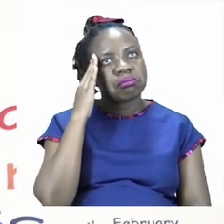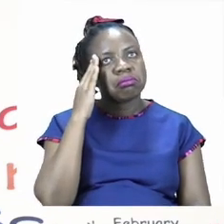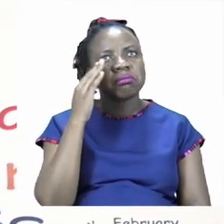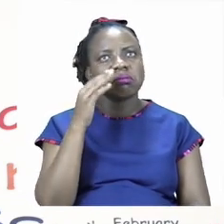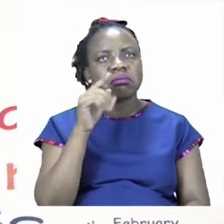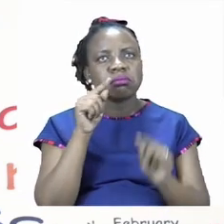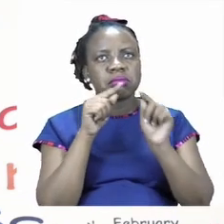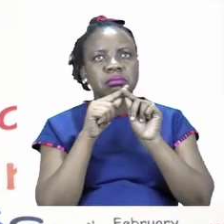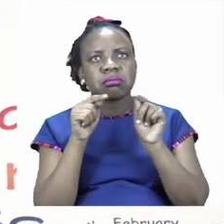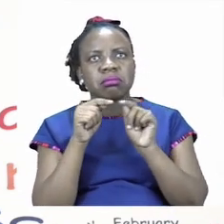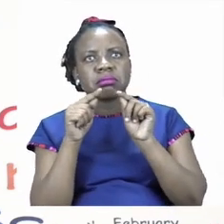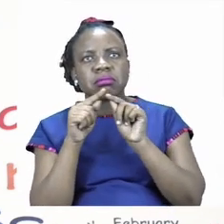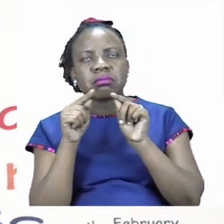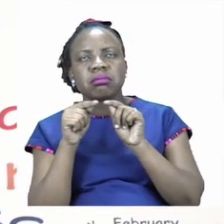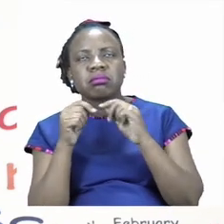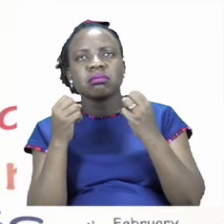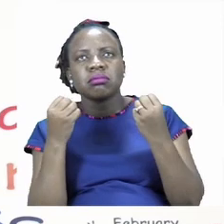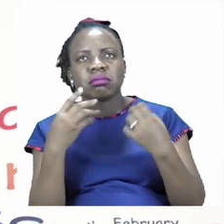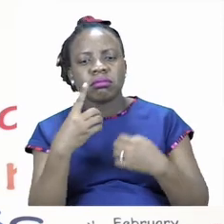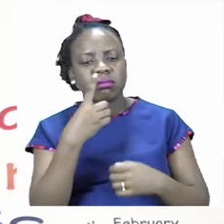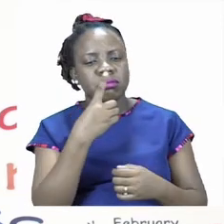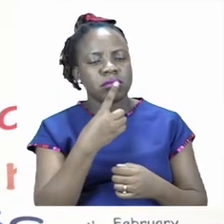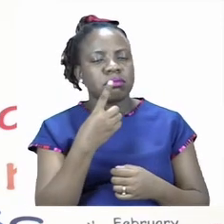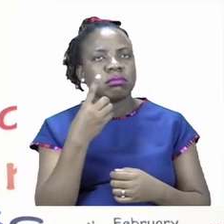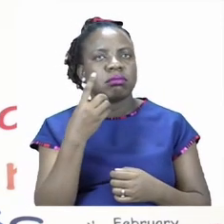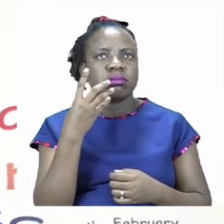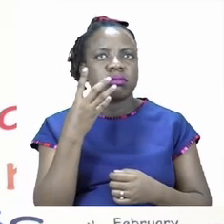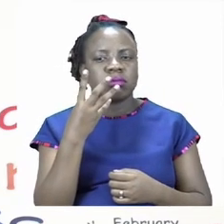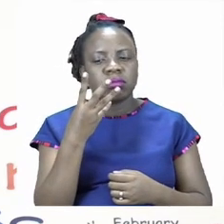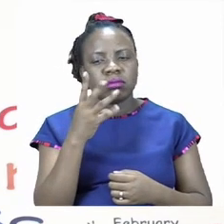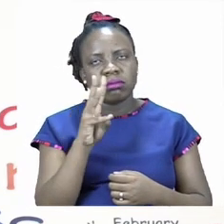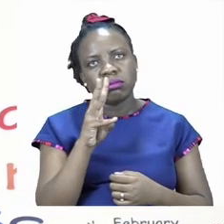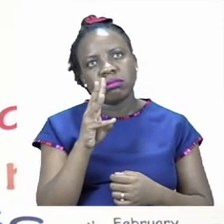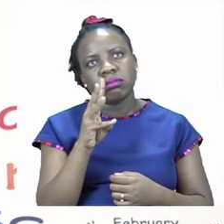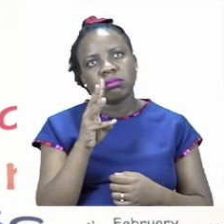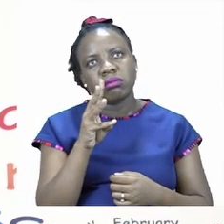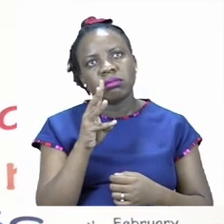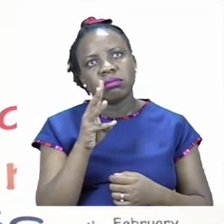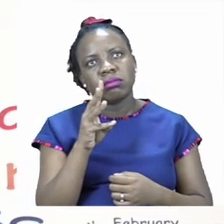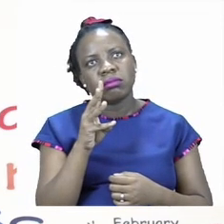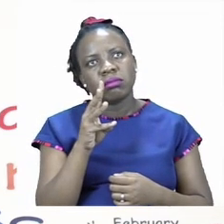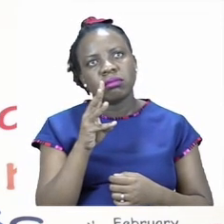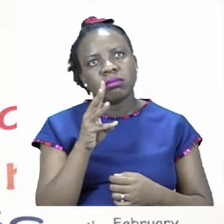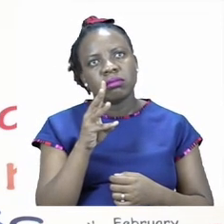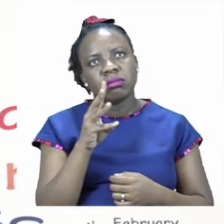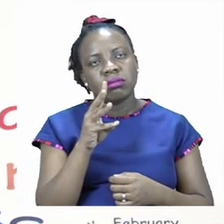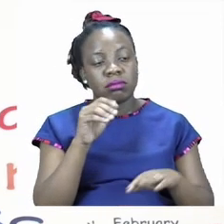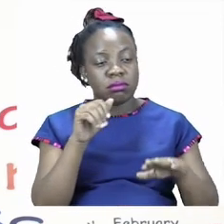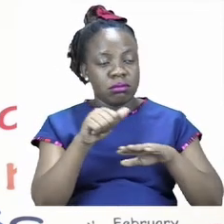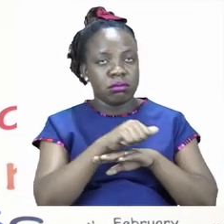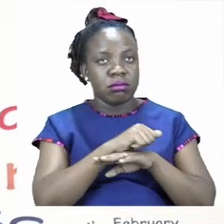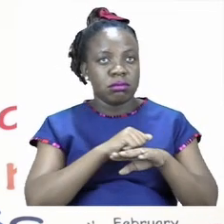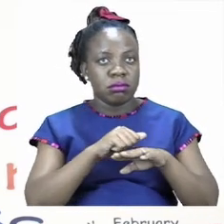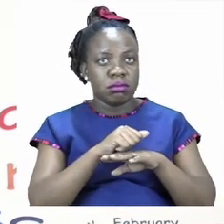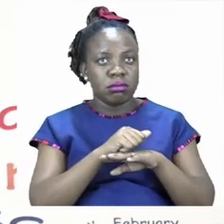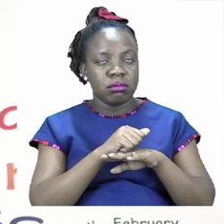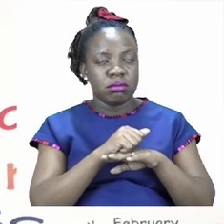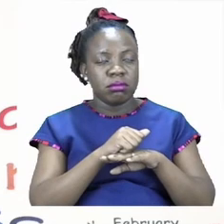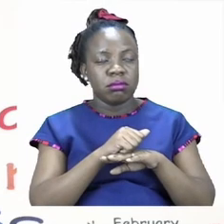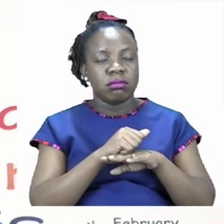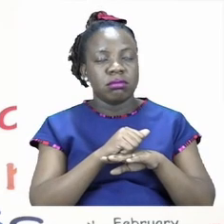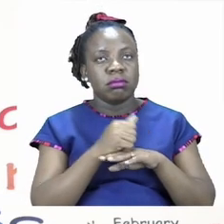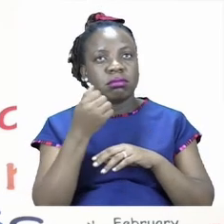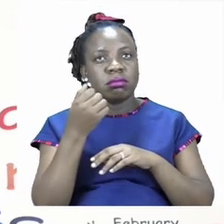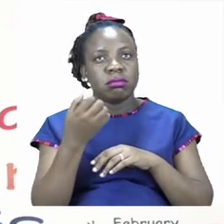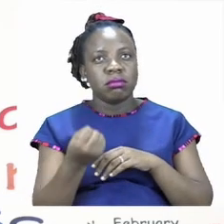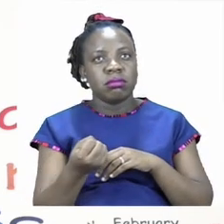have to put the number 16. Now our final answer says area is equal to